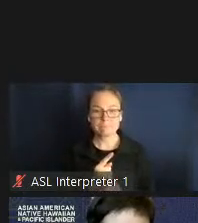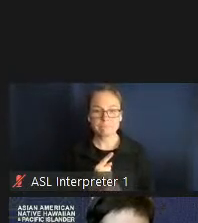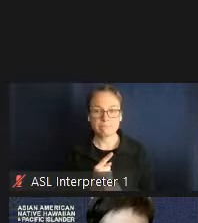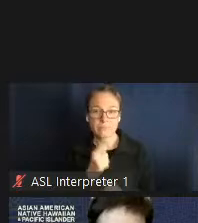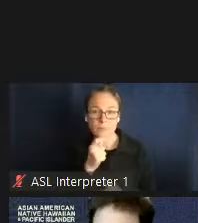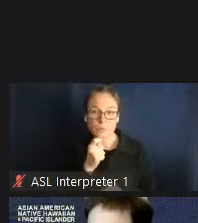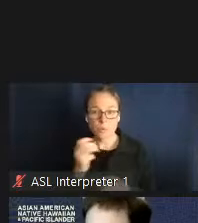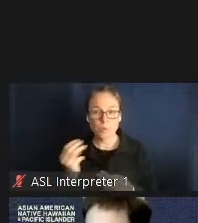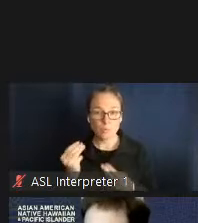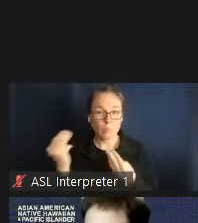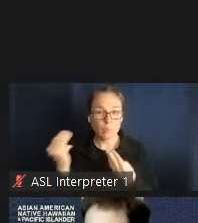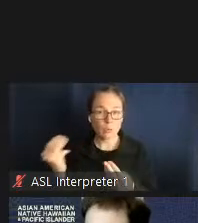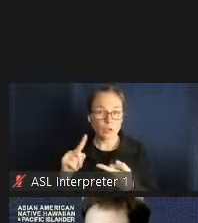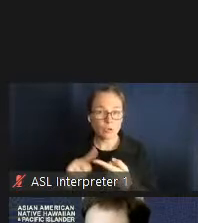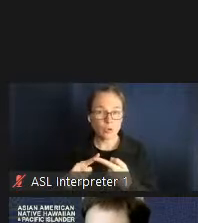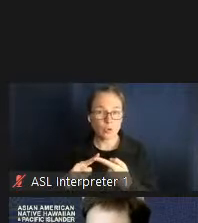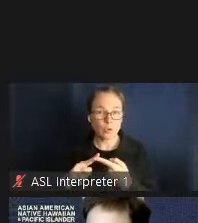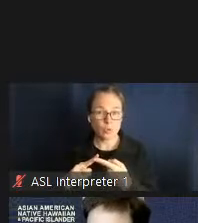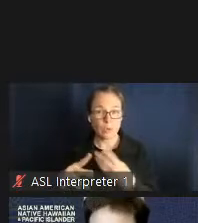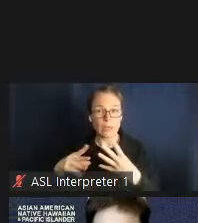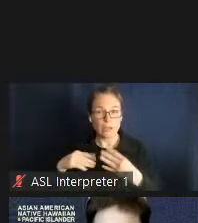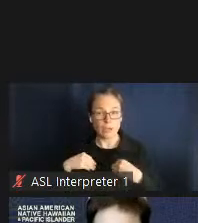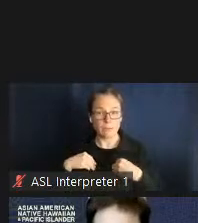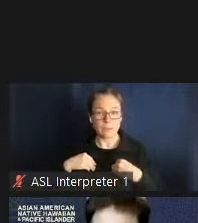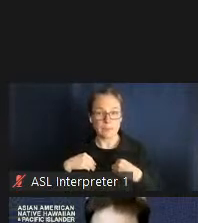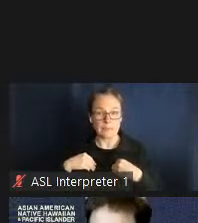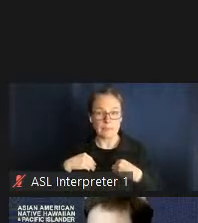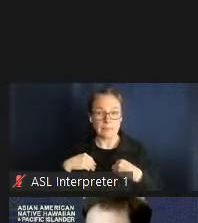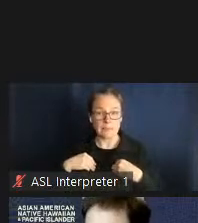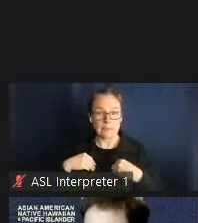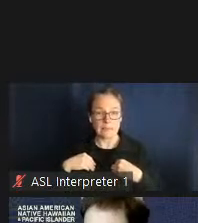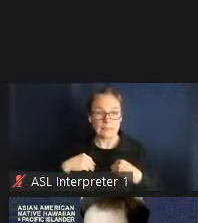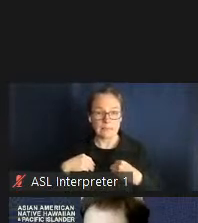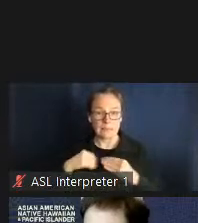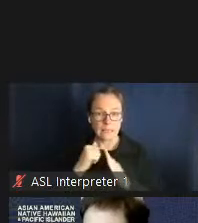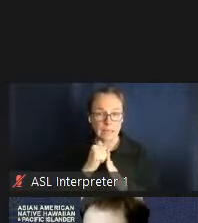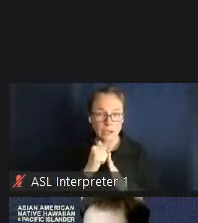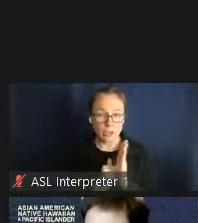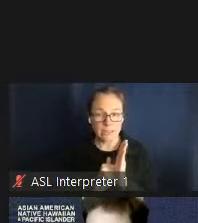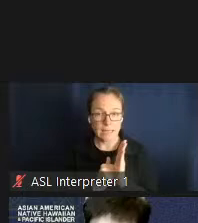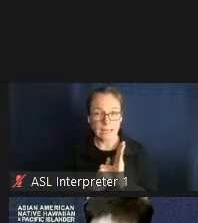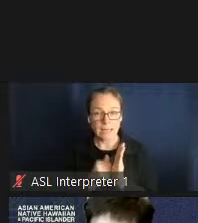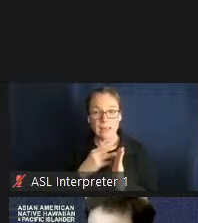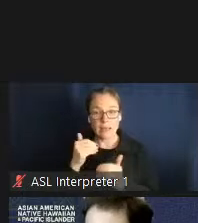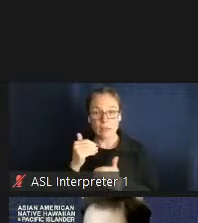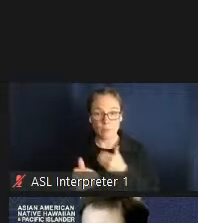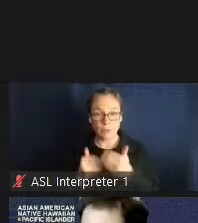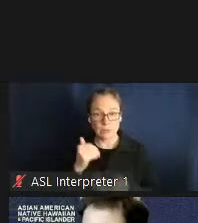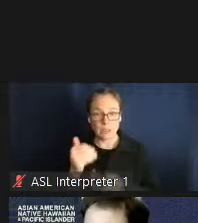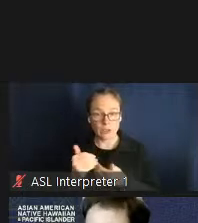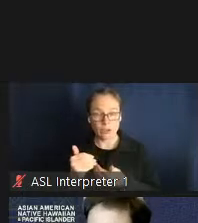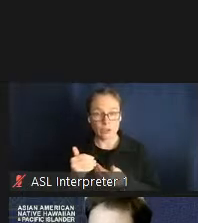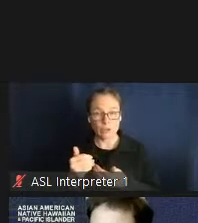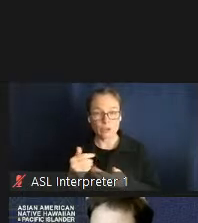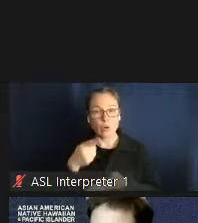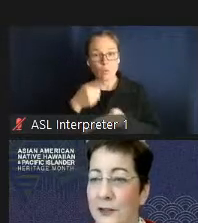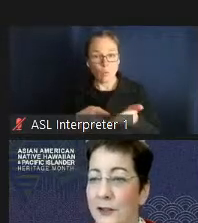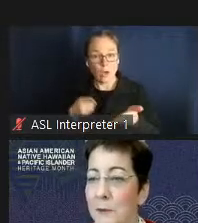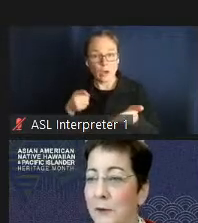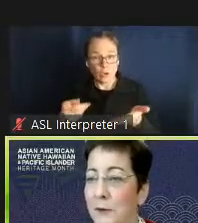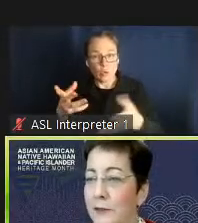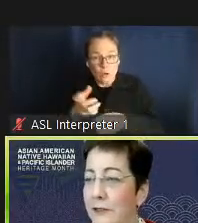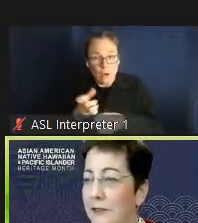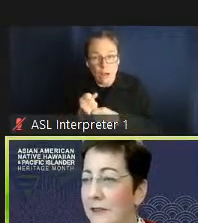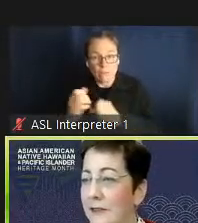to adopt the committee procedures and the agenda as provided in a previous email.